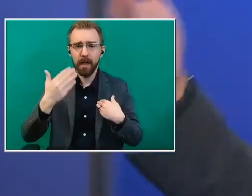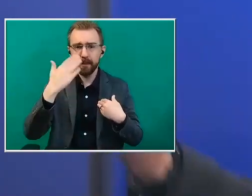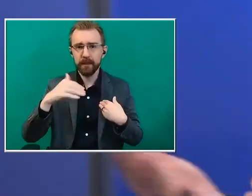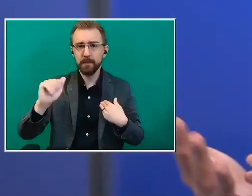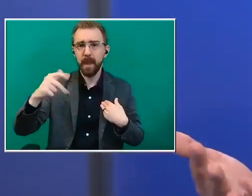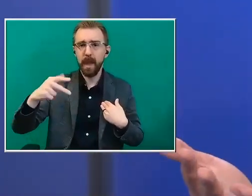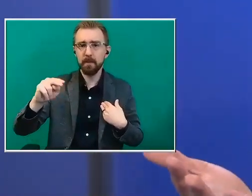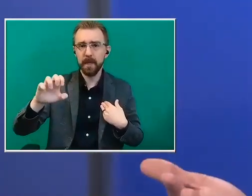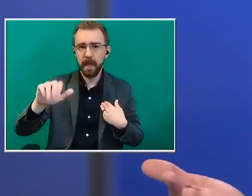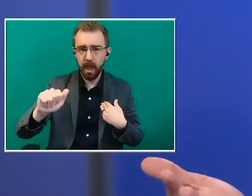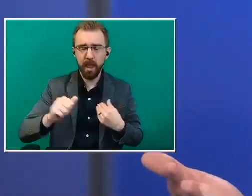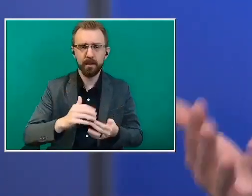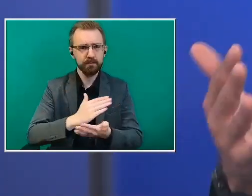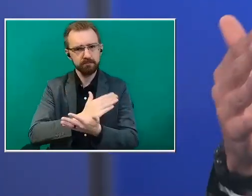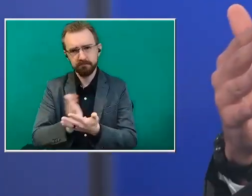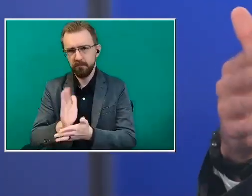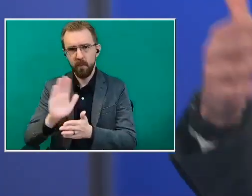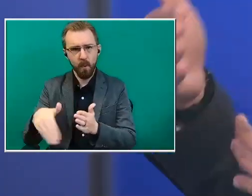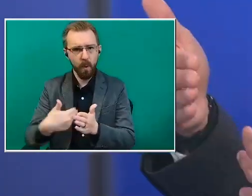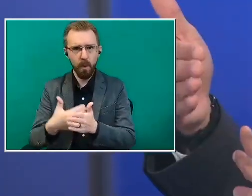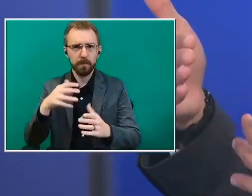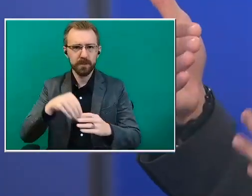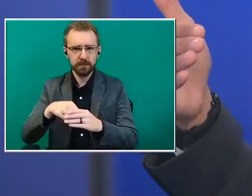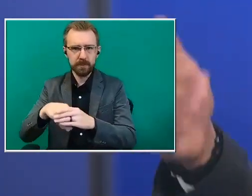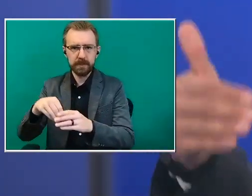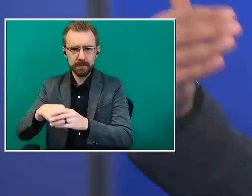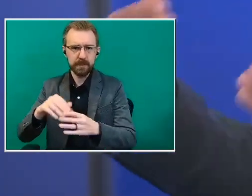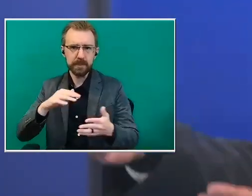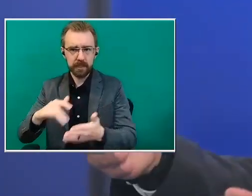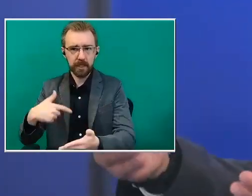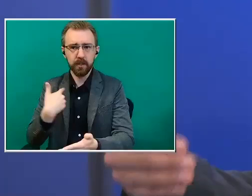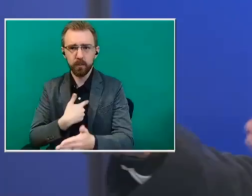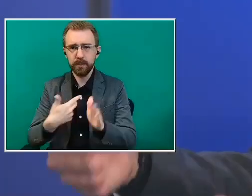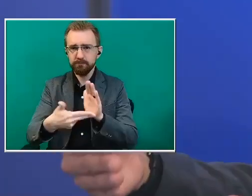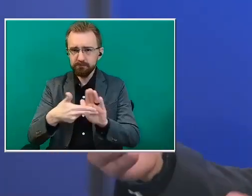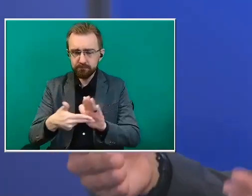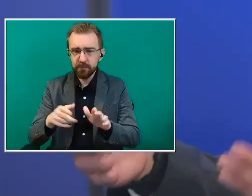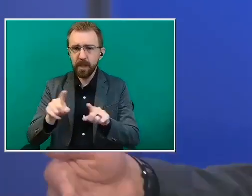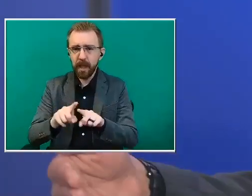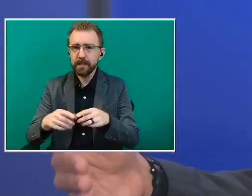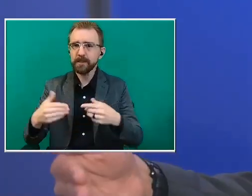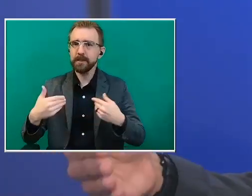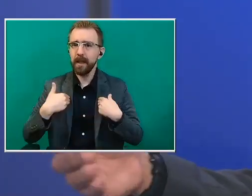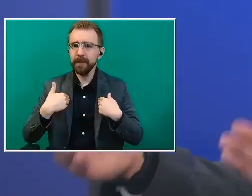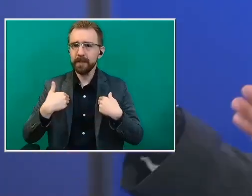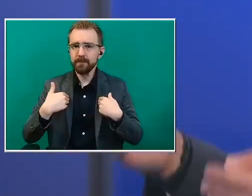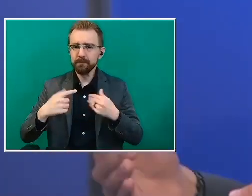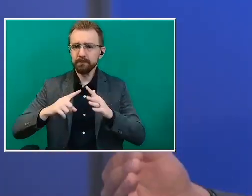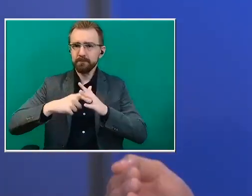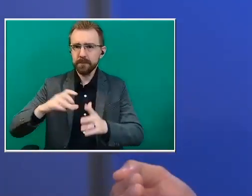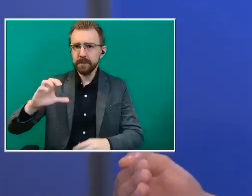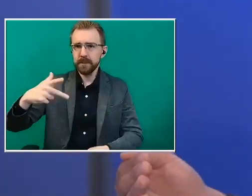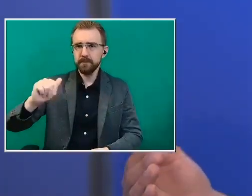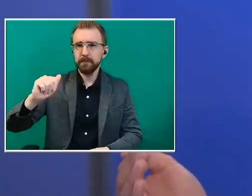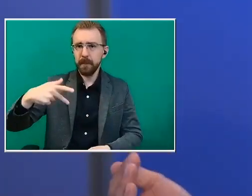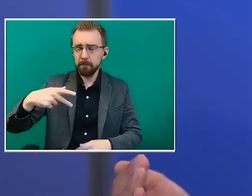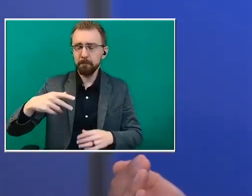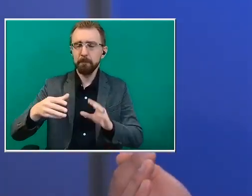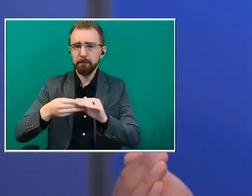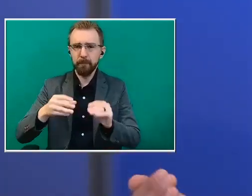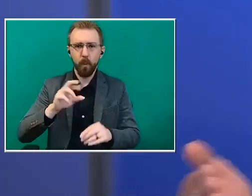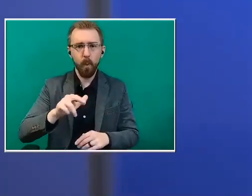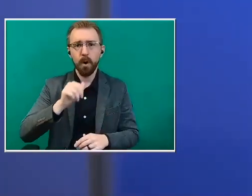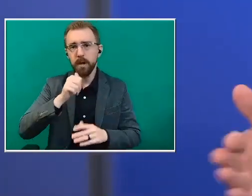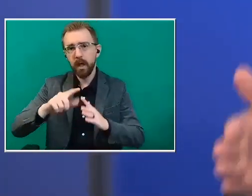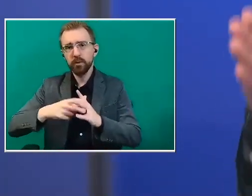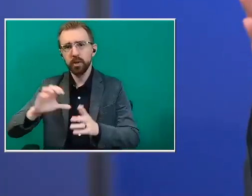across all the participants in the study, we classified them as having started CPAP-based claim or not starting CPAP based on this